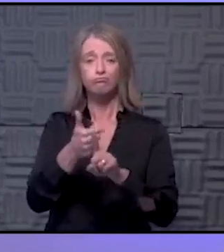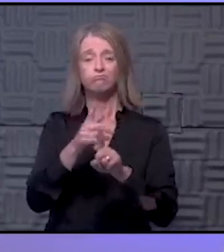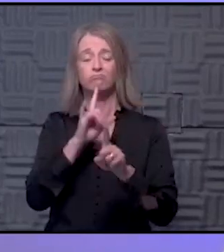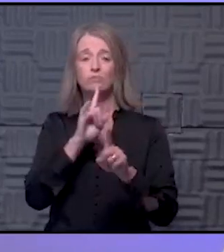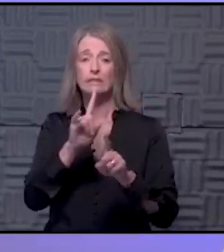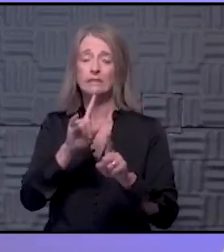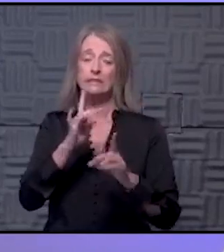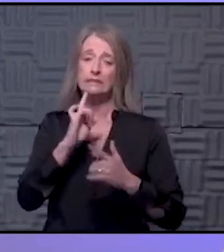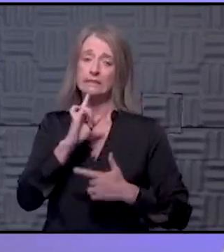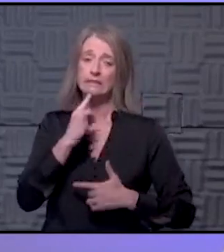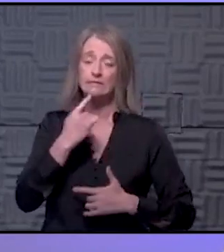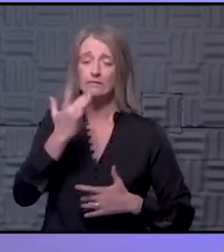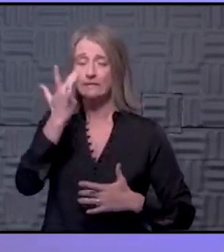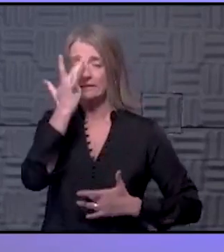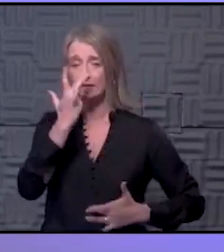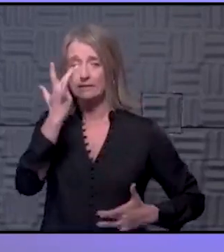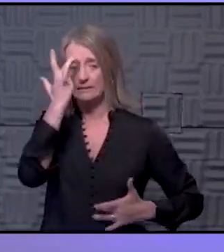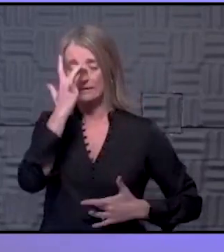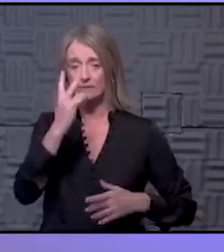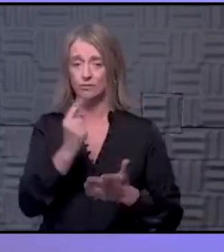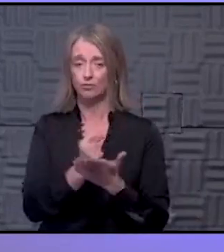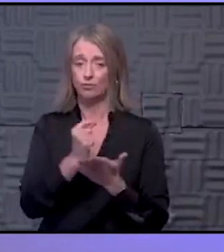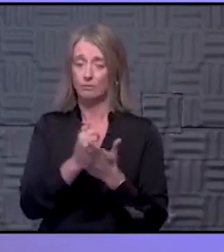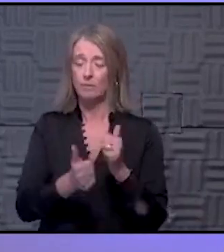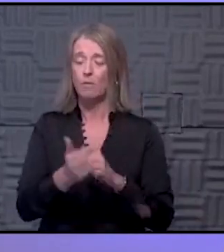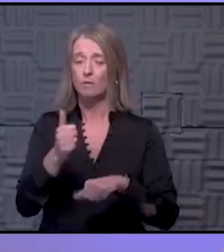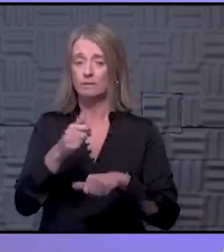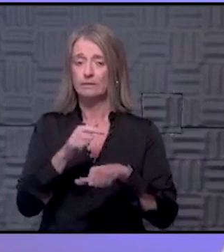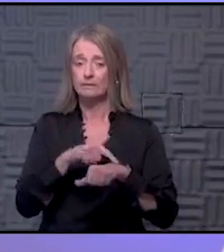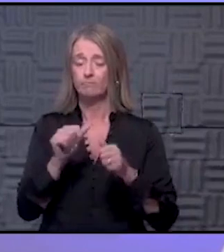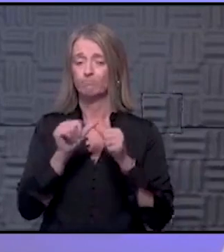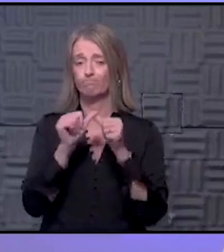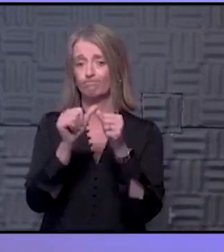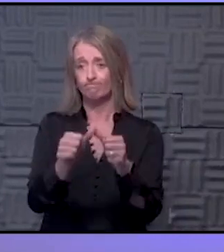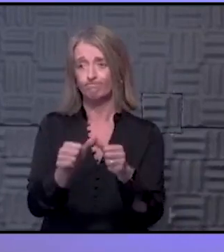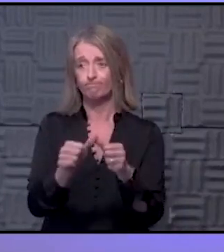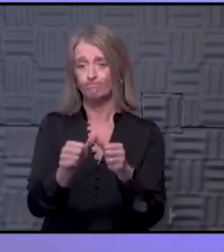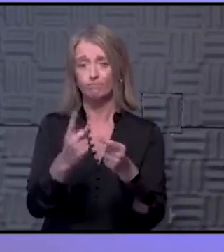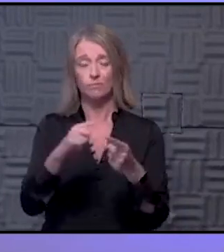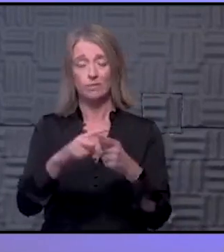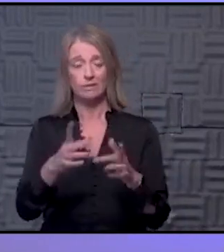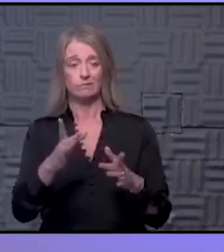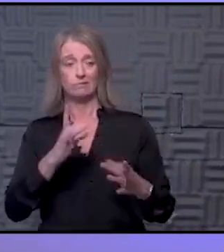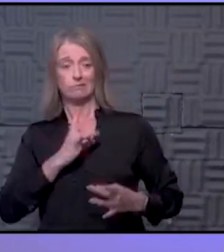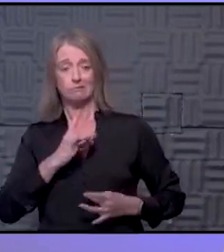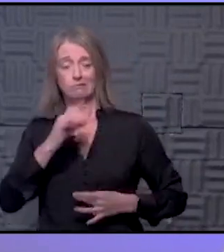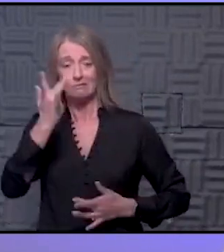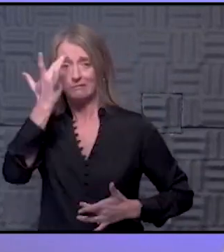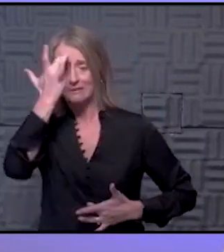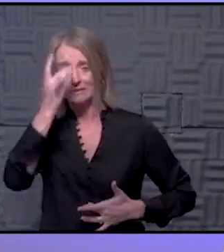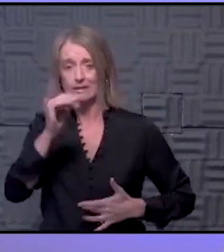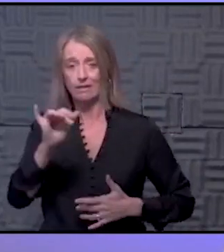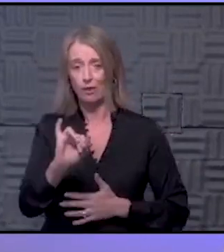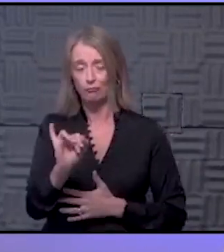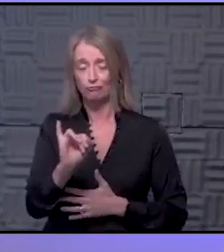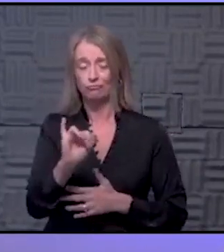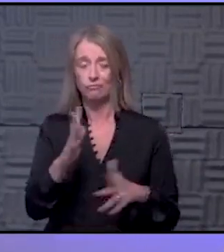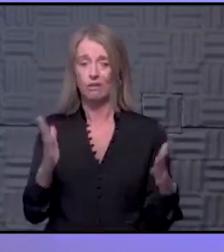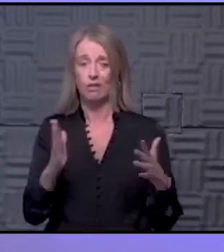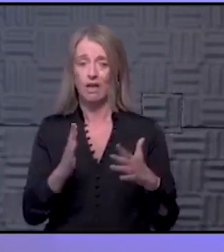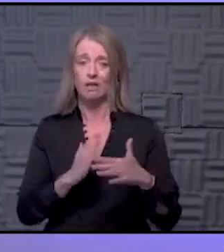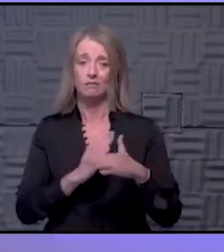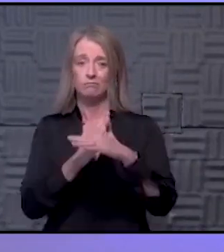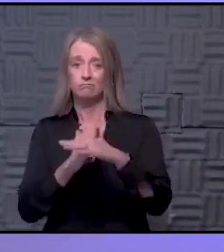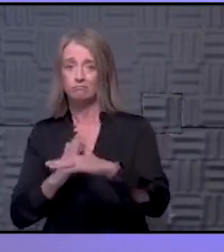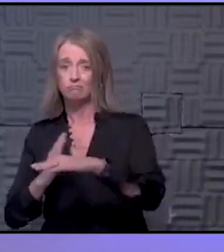chronic disease that myeloma patient require to be on treatment most of the time. And when they get this infection, unfortunately, there's going to be a lot of interruption of